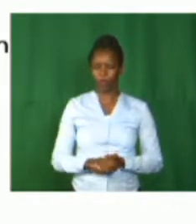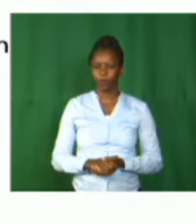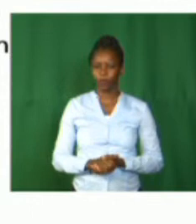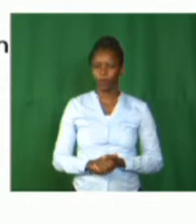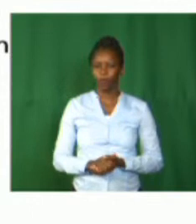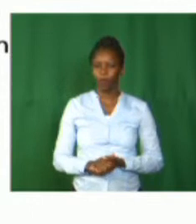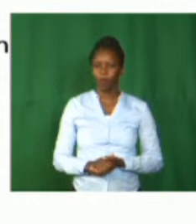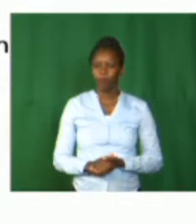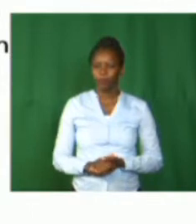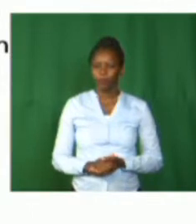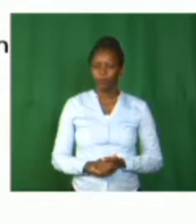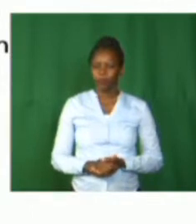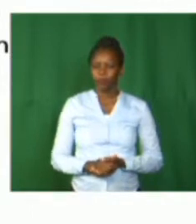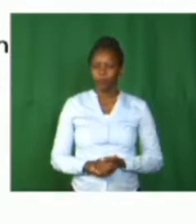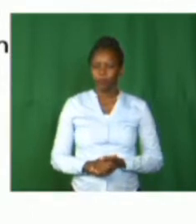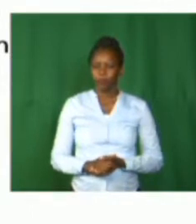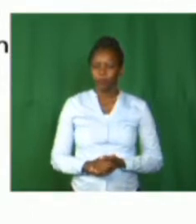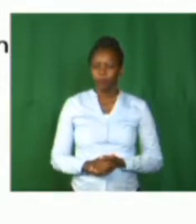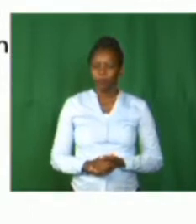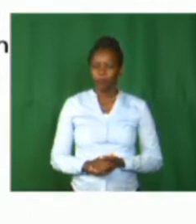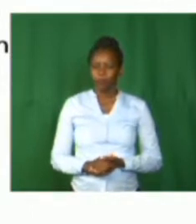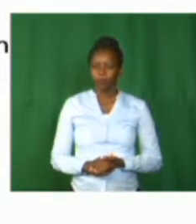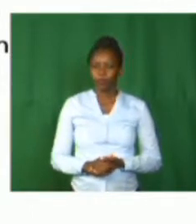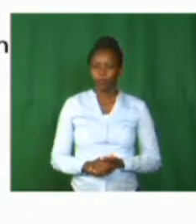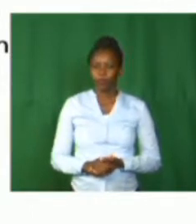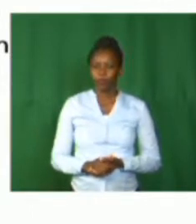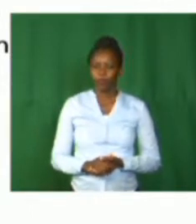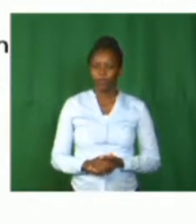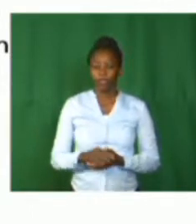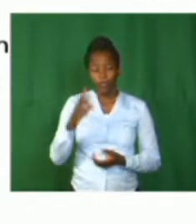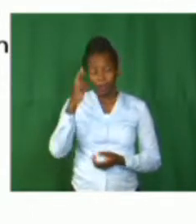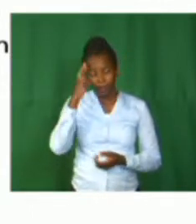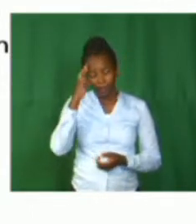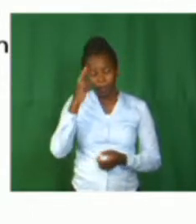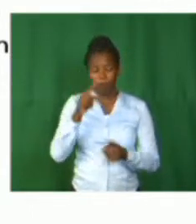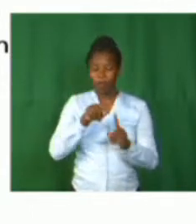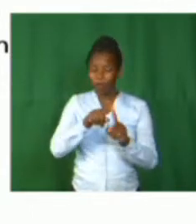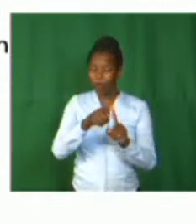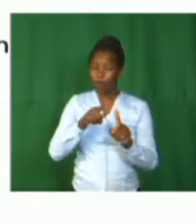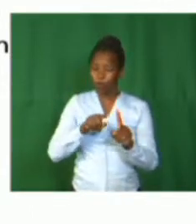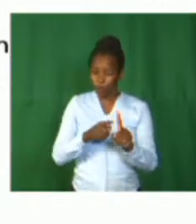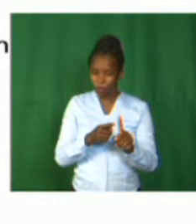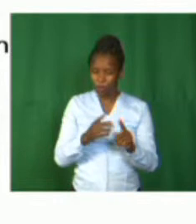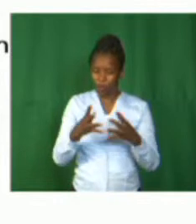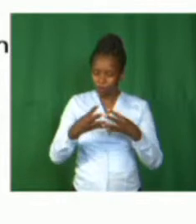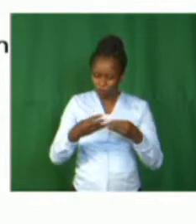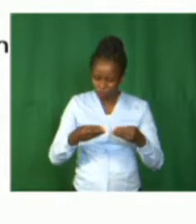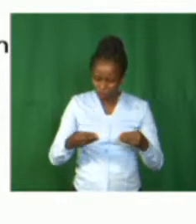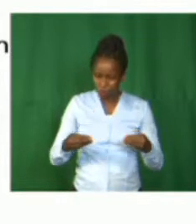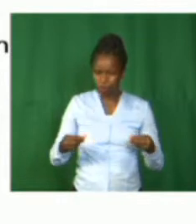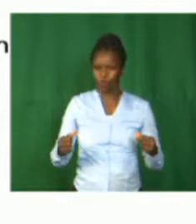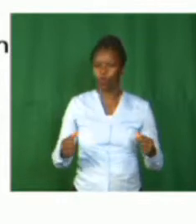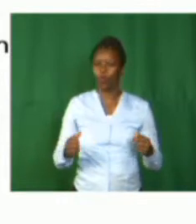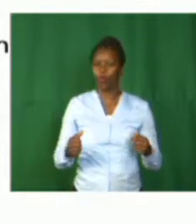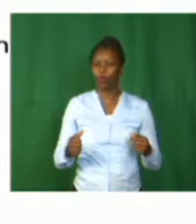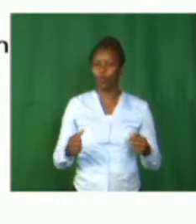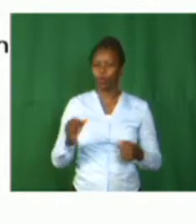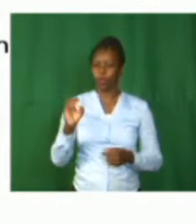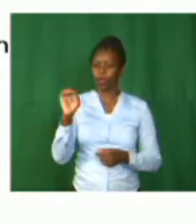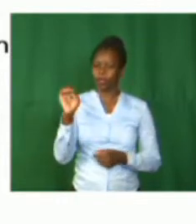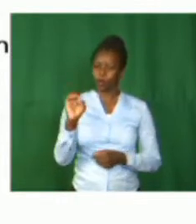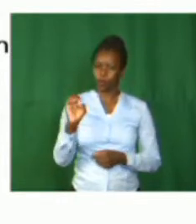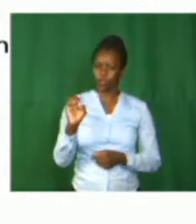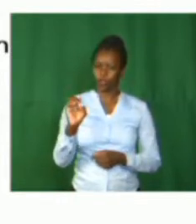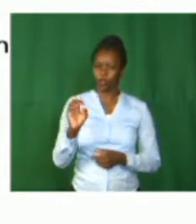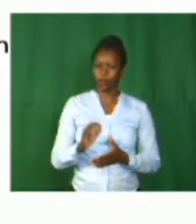And then now the general form now, because remember our objective today, it is to solve quadratic equations